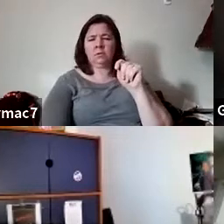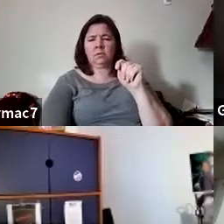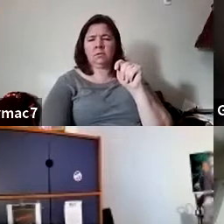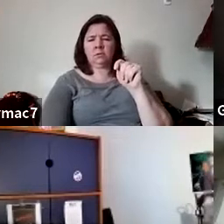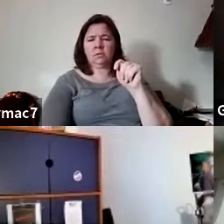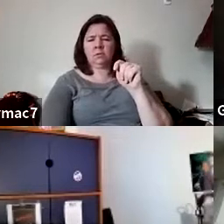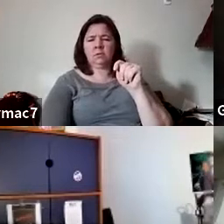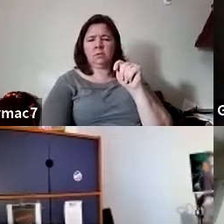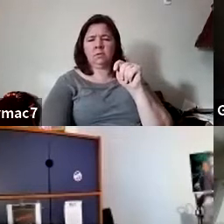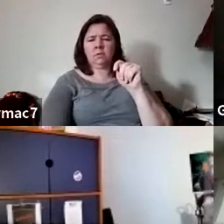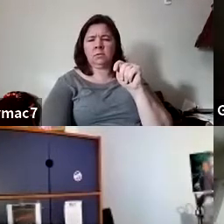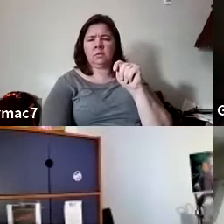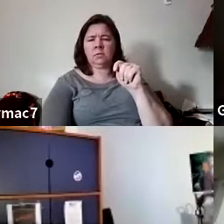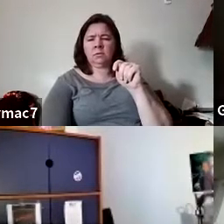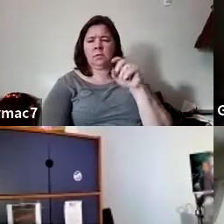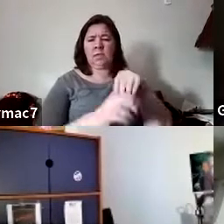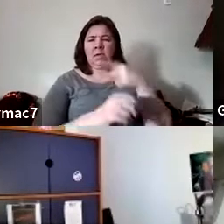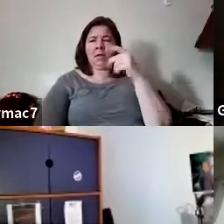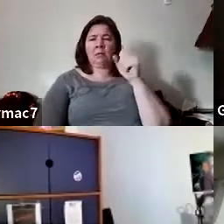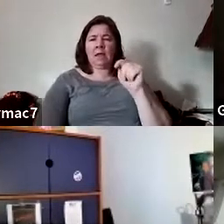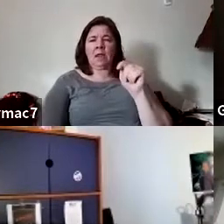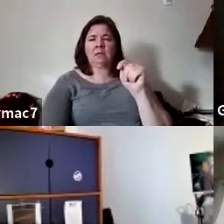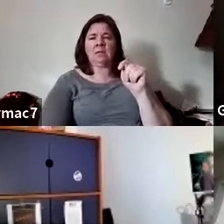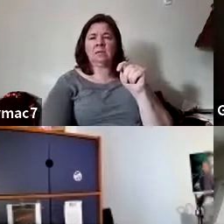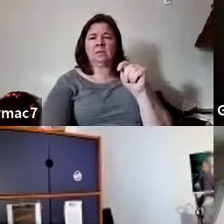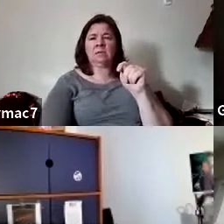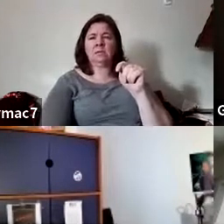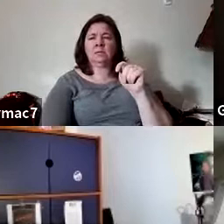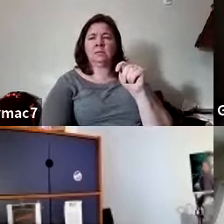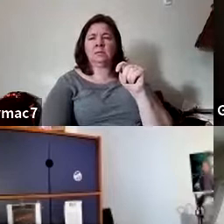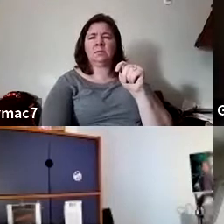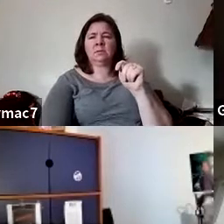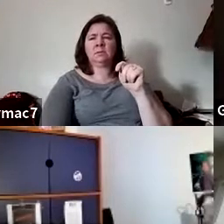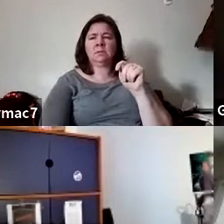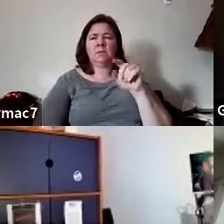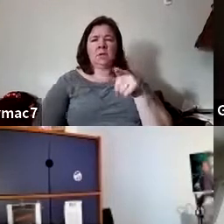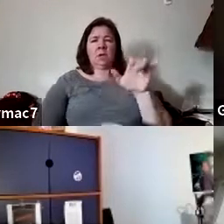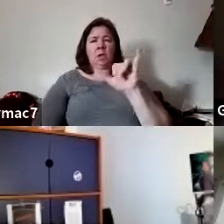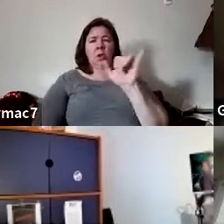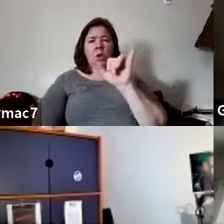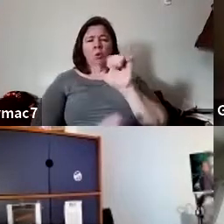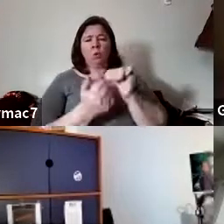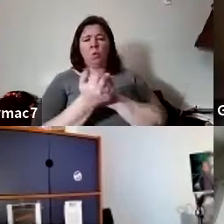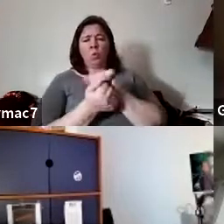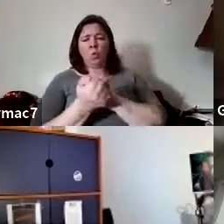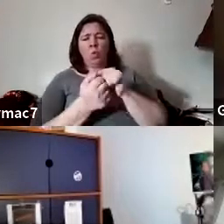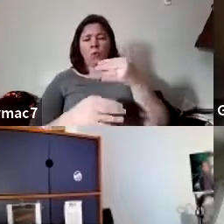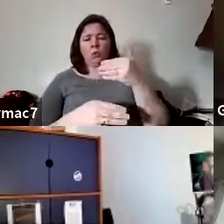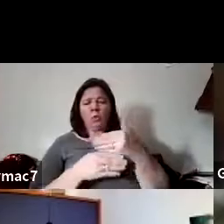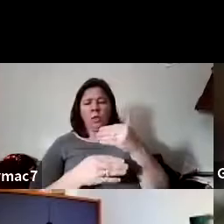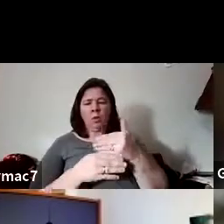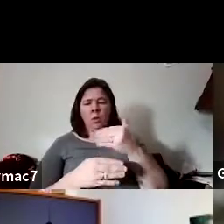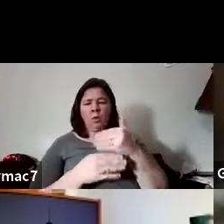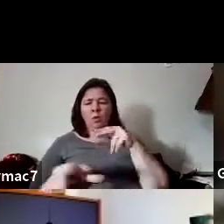call him Gert, but in the UK it's Gert. And he also washed windows and walked dogs. He